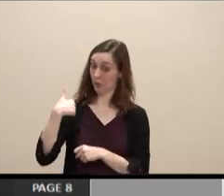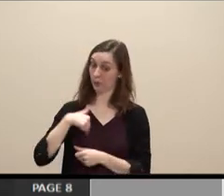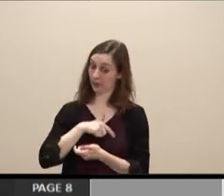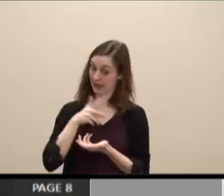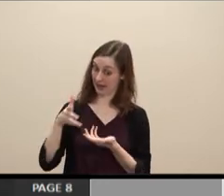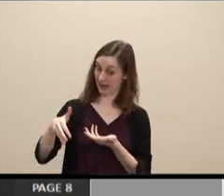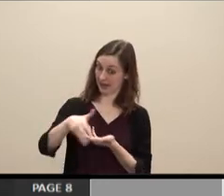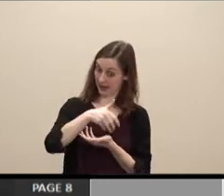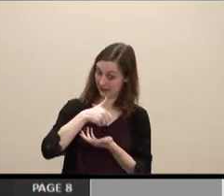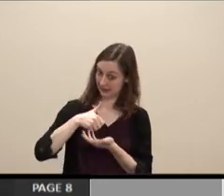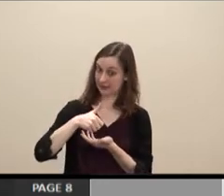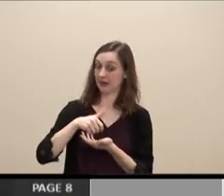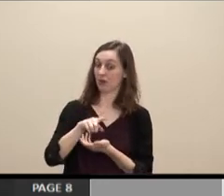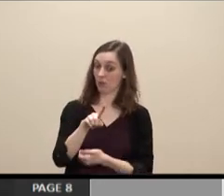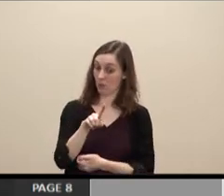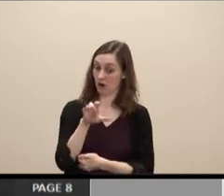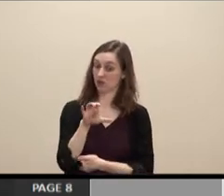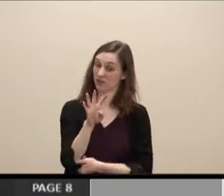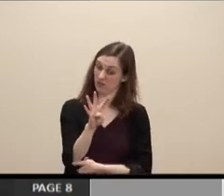original levy, we collected